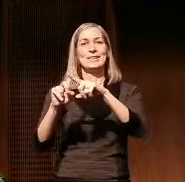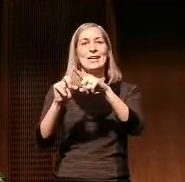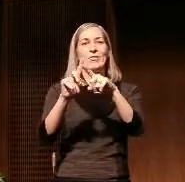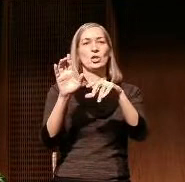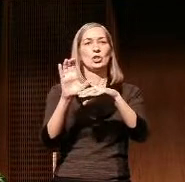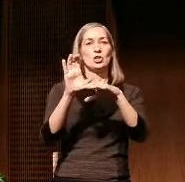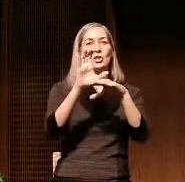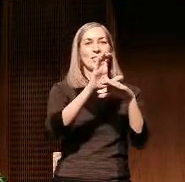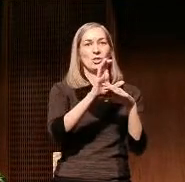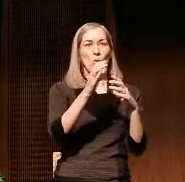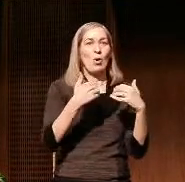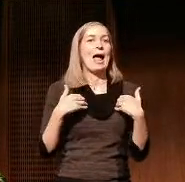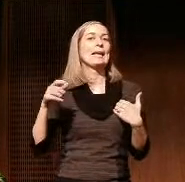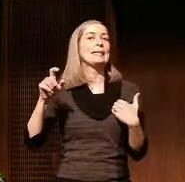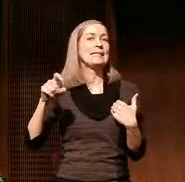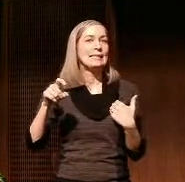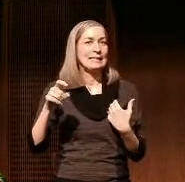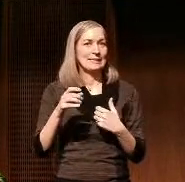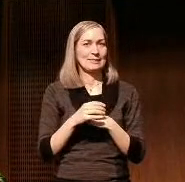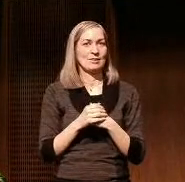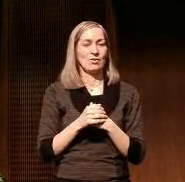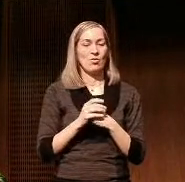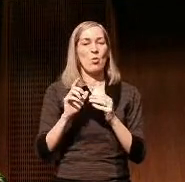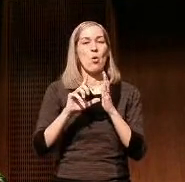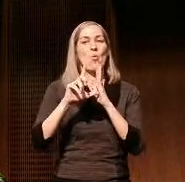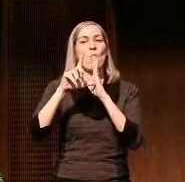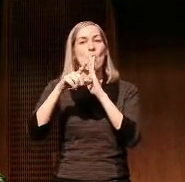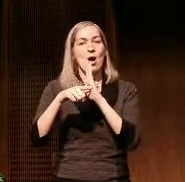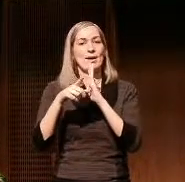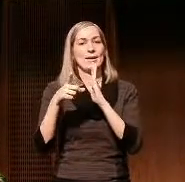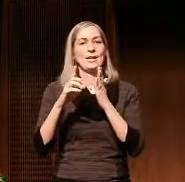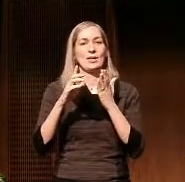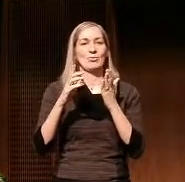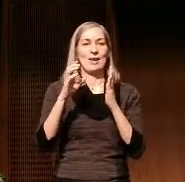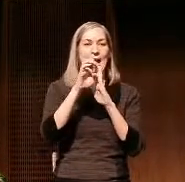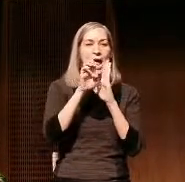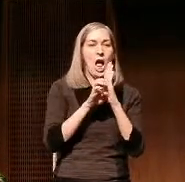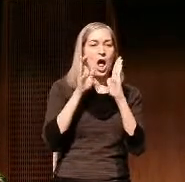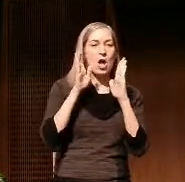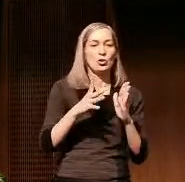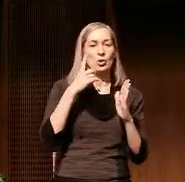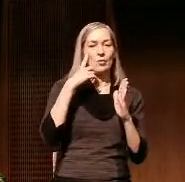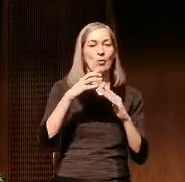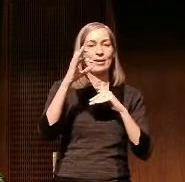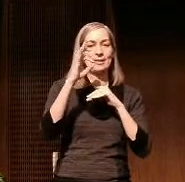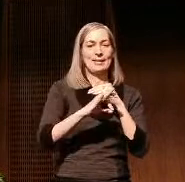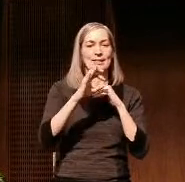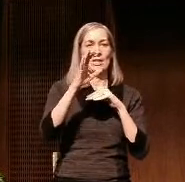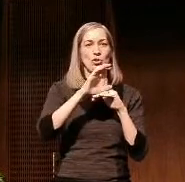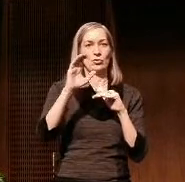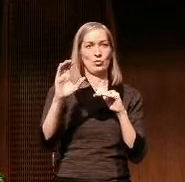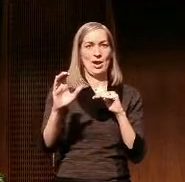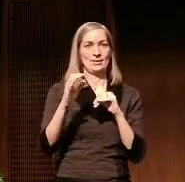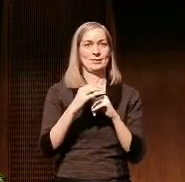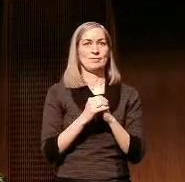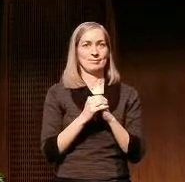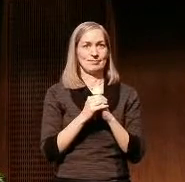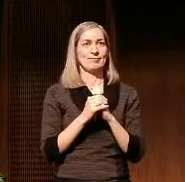churches in need and was for a while an elder of the Sunset congregation.